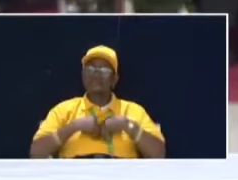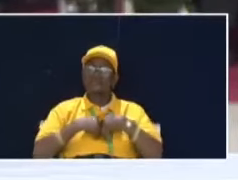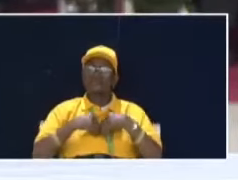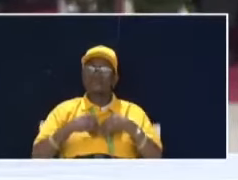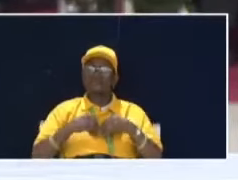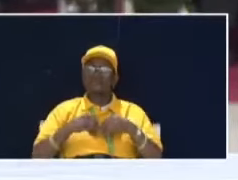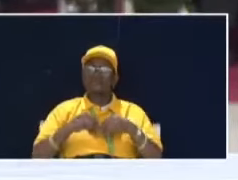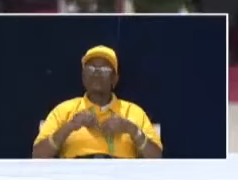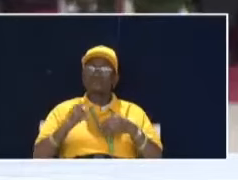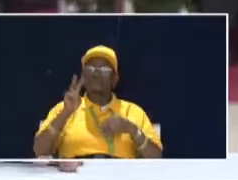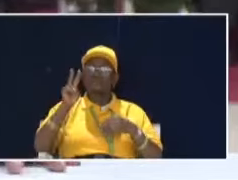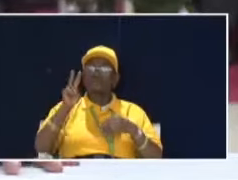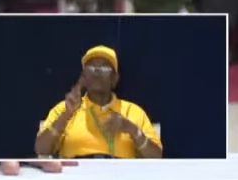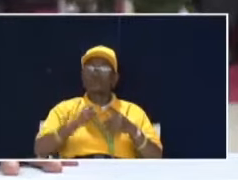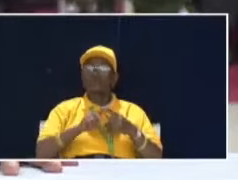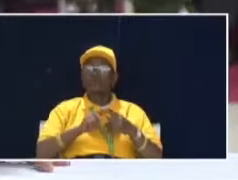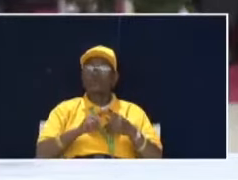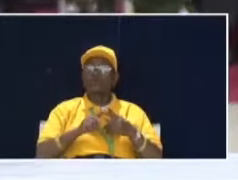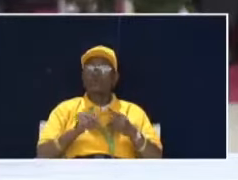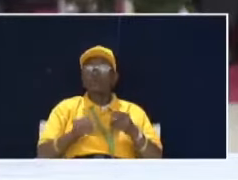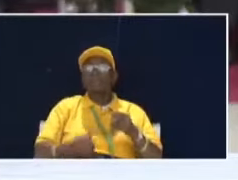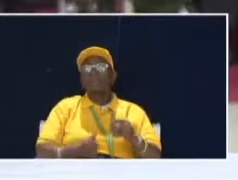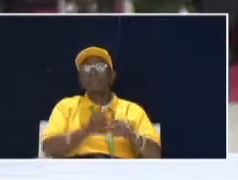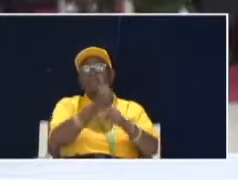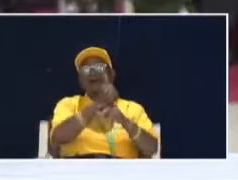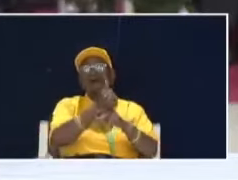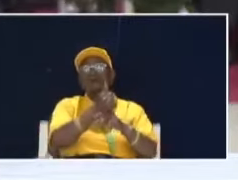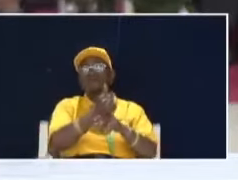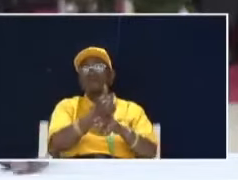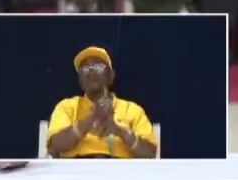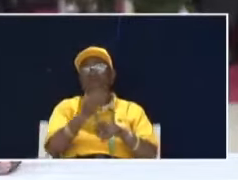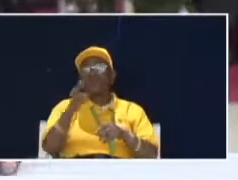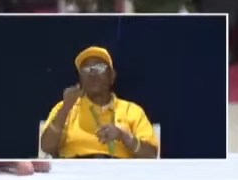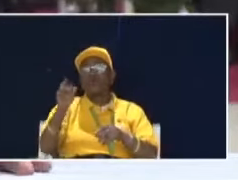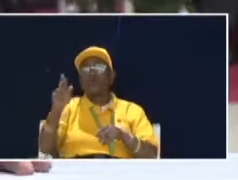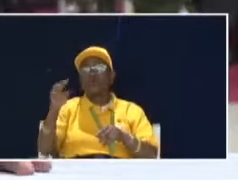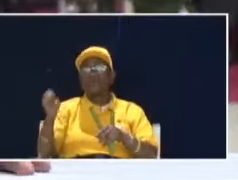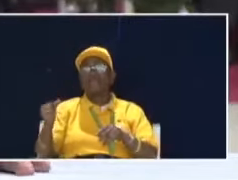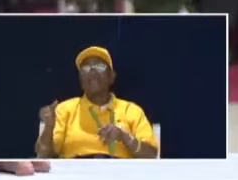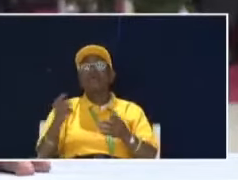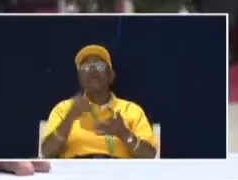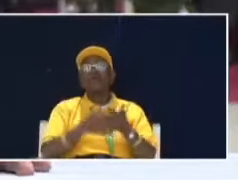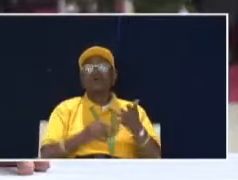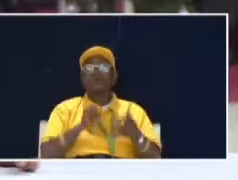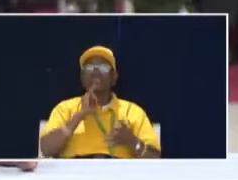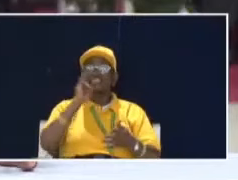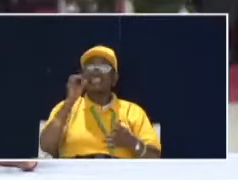to Mount Horeb. What's he doing on the mountain?